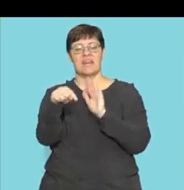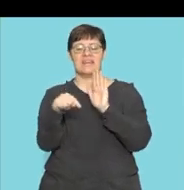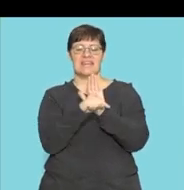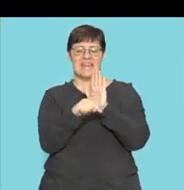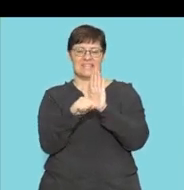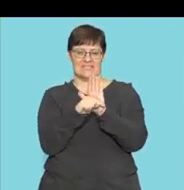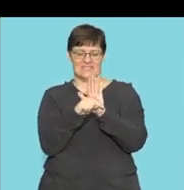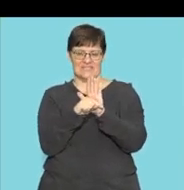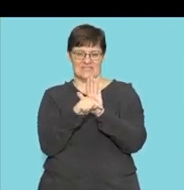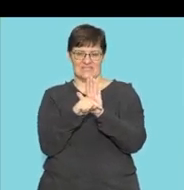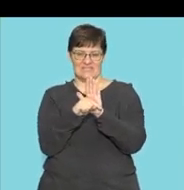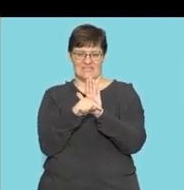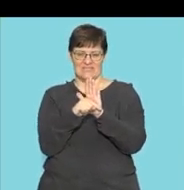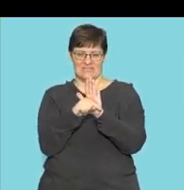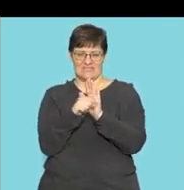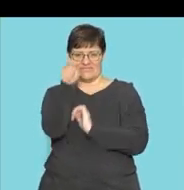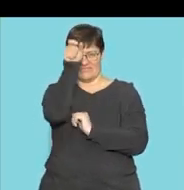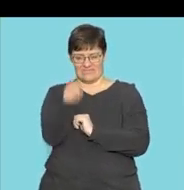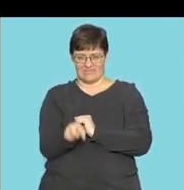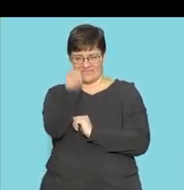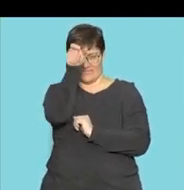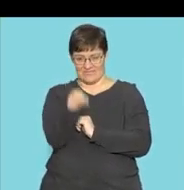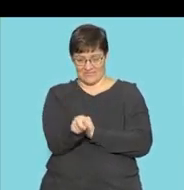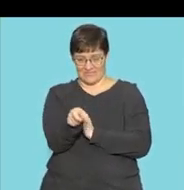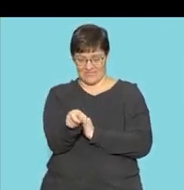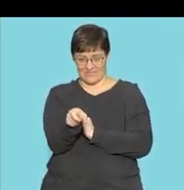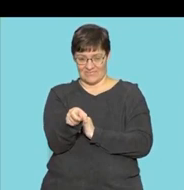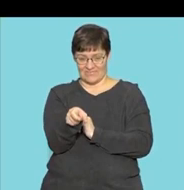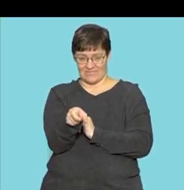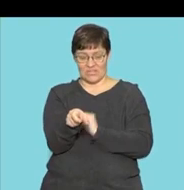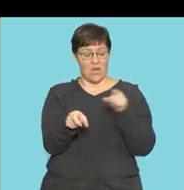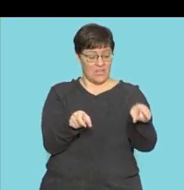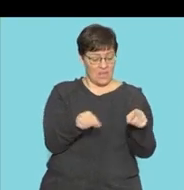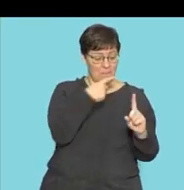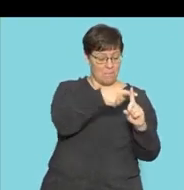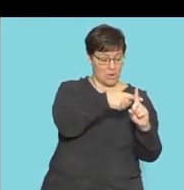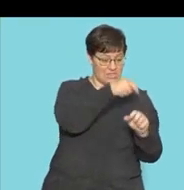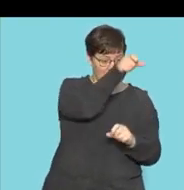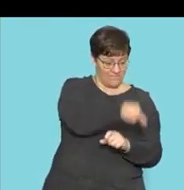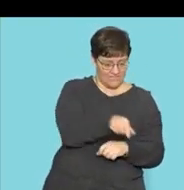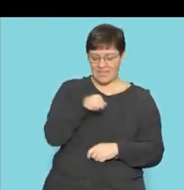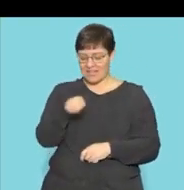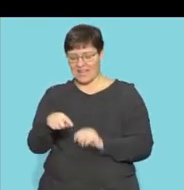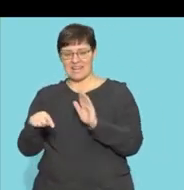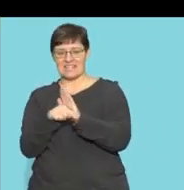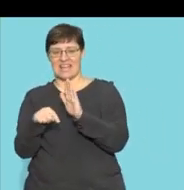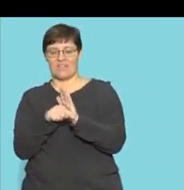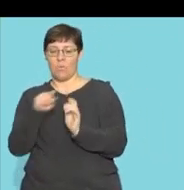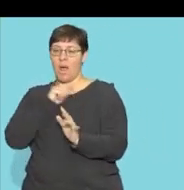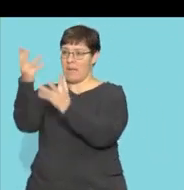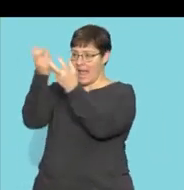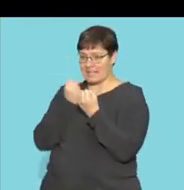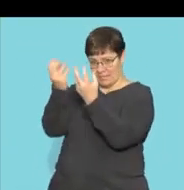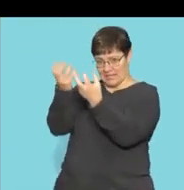a negative plate. So the electrons are being pushed all the way along there. It becomes